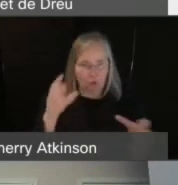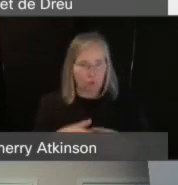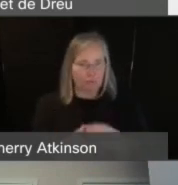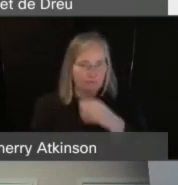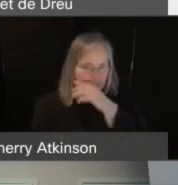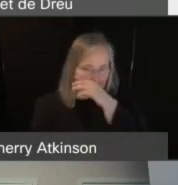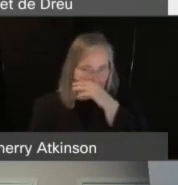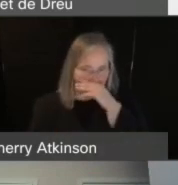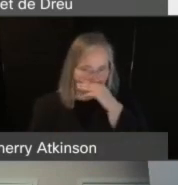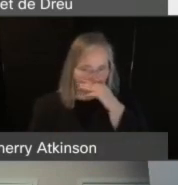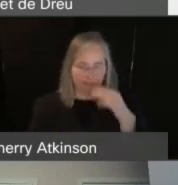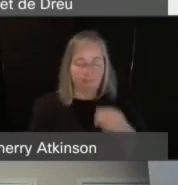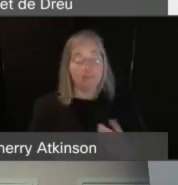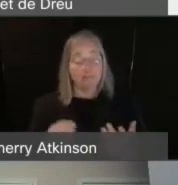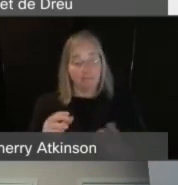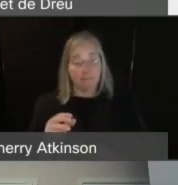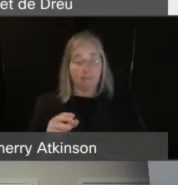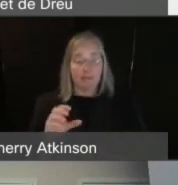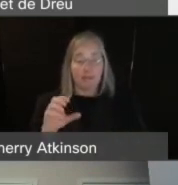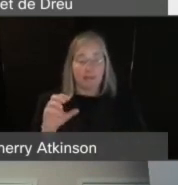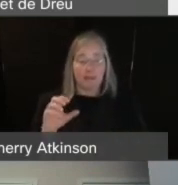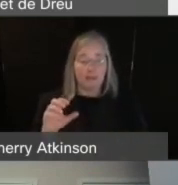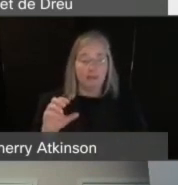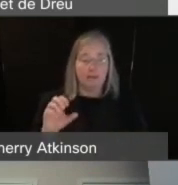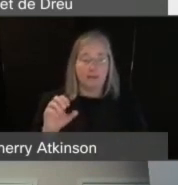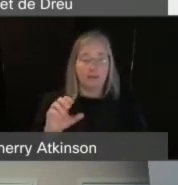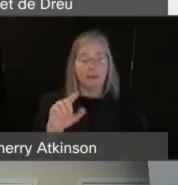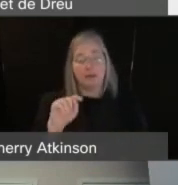Along those lines, excuse me, Todd Arterburn here.